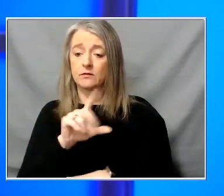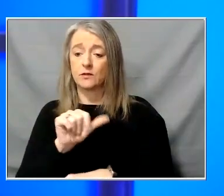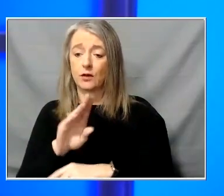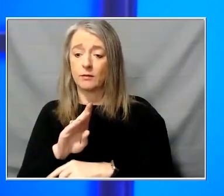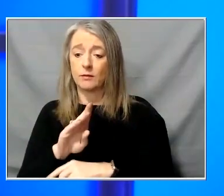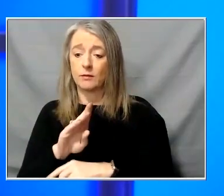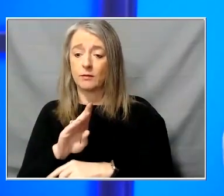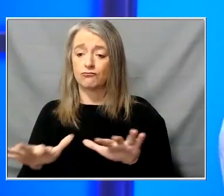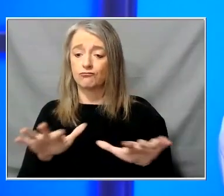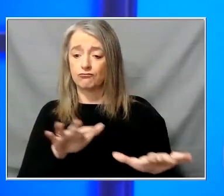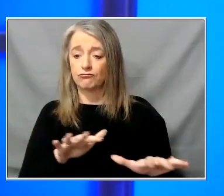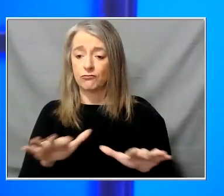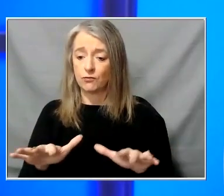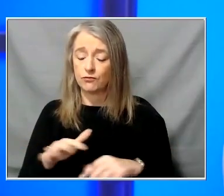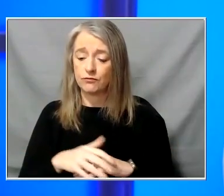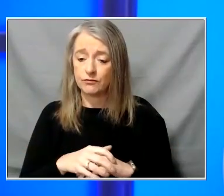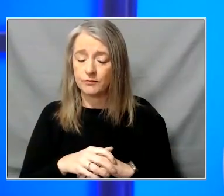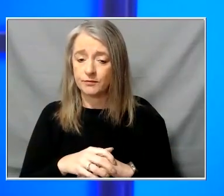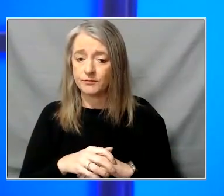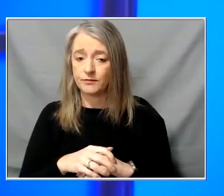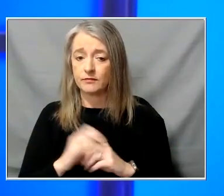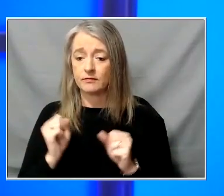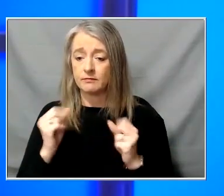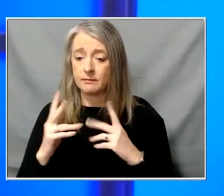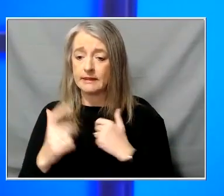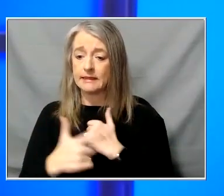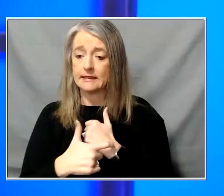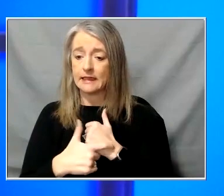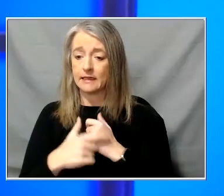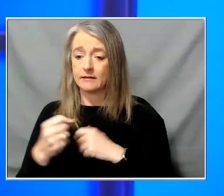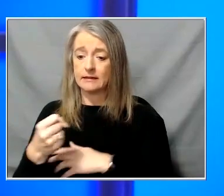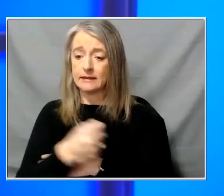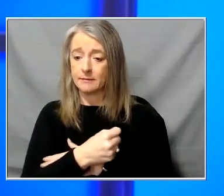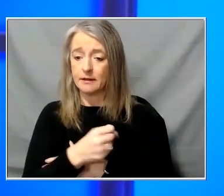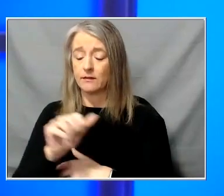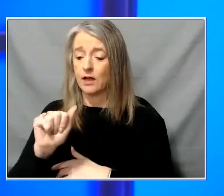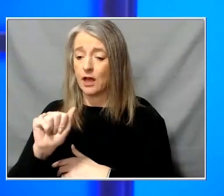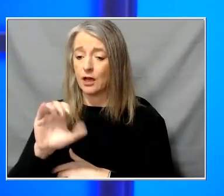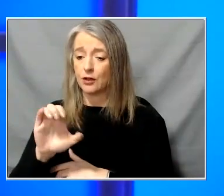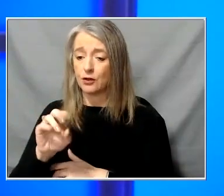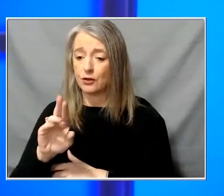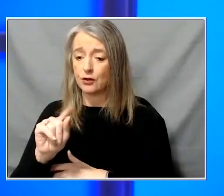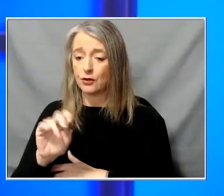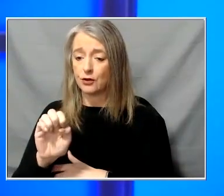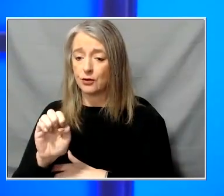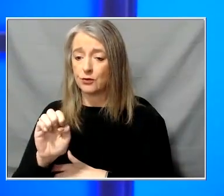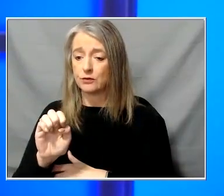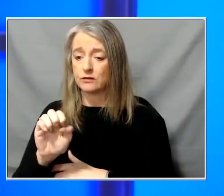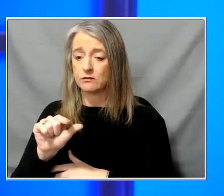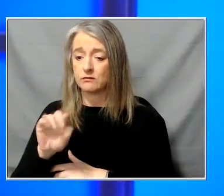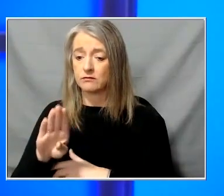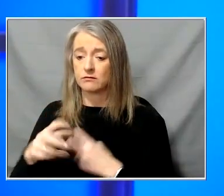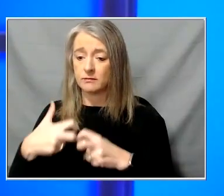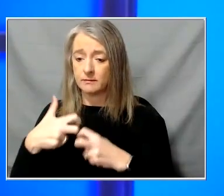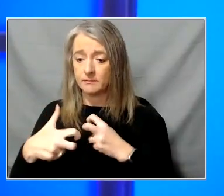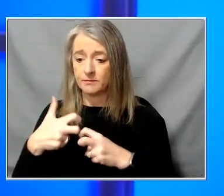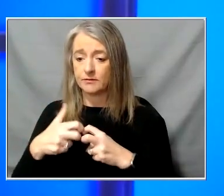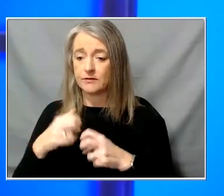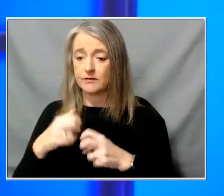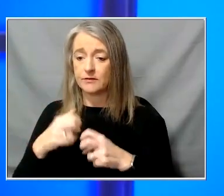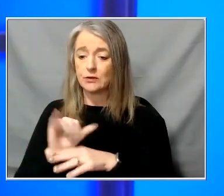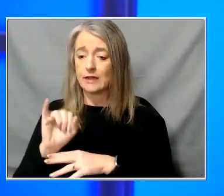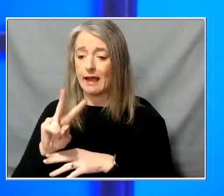spread? So certainly you can have spread on those respiratory droplets. It is much less